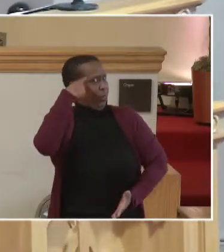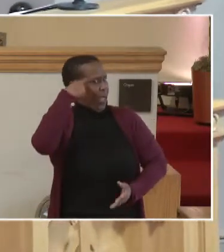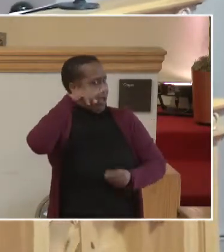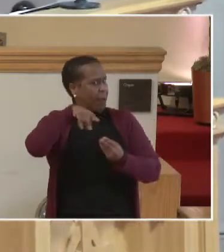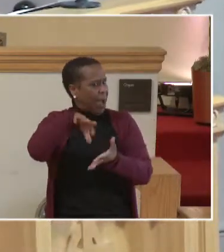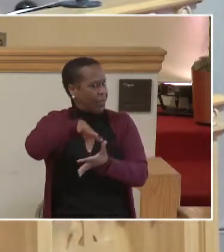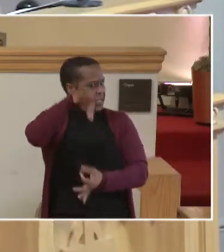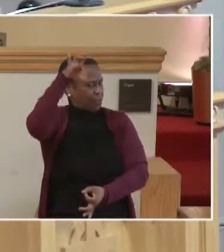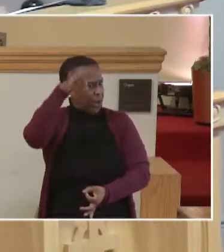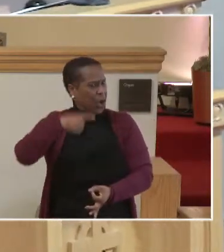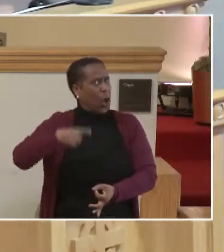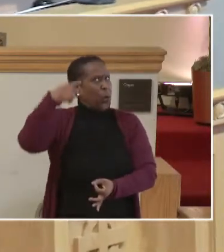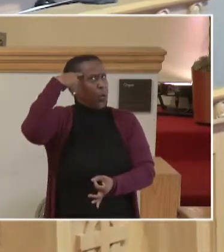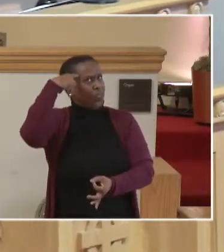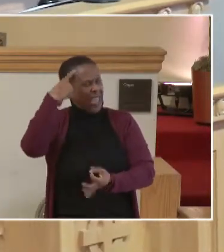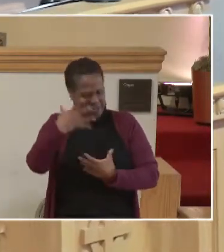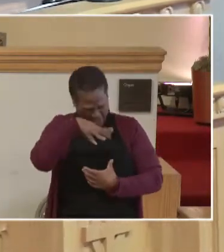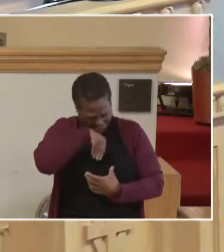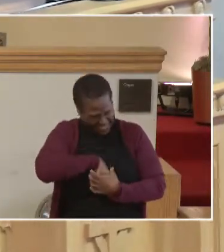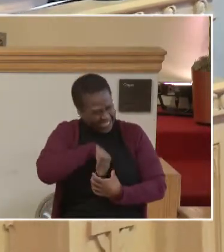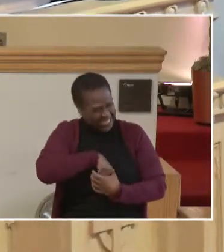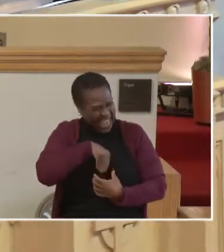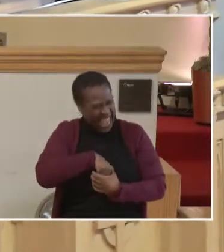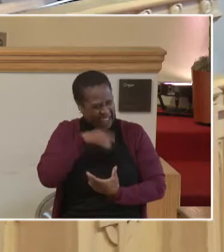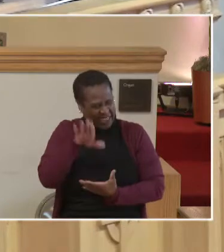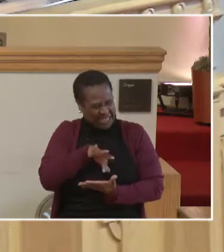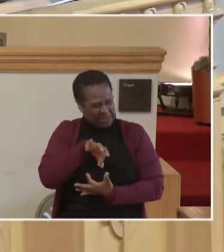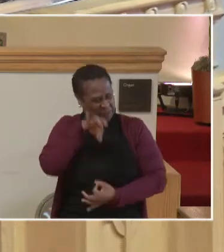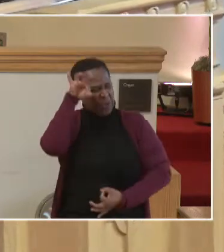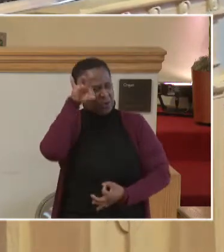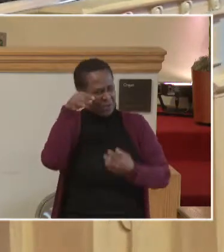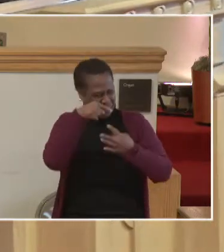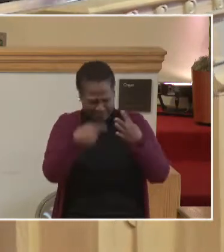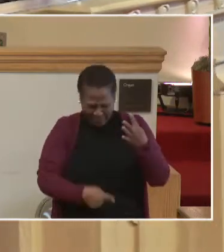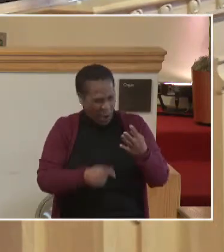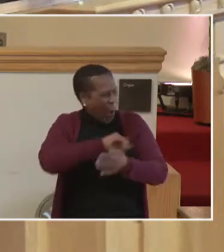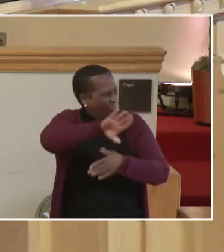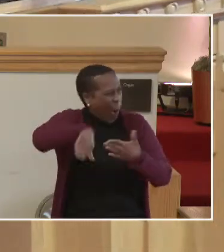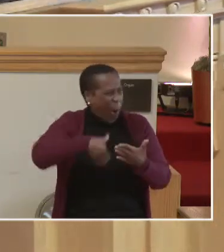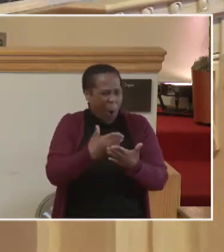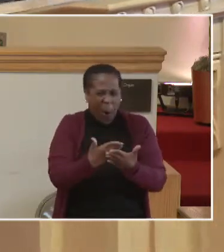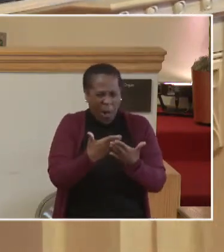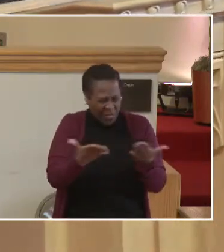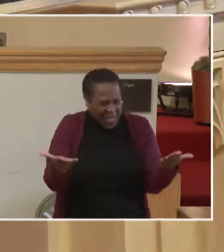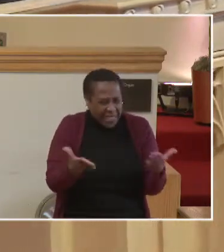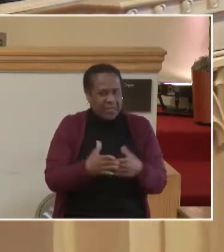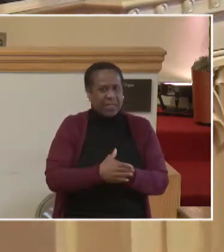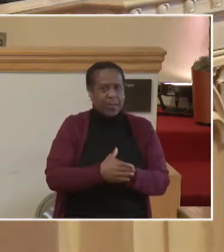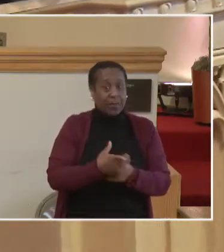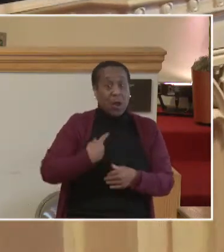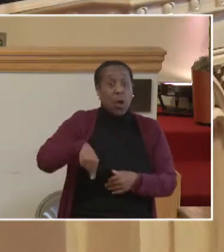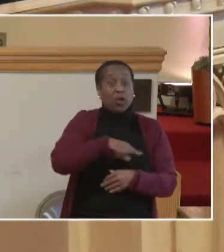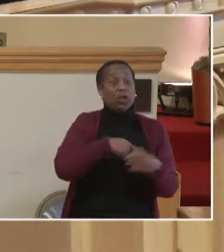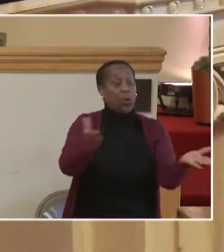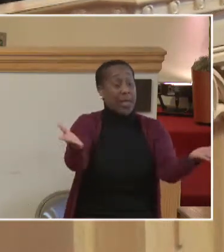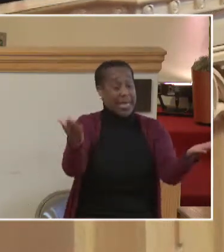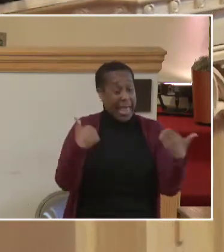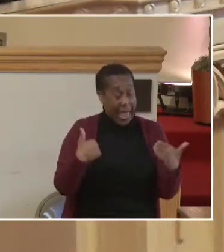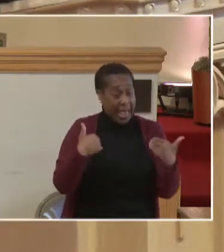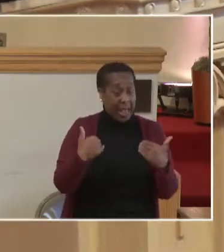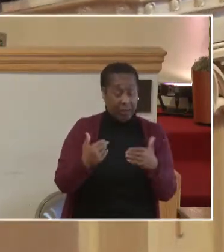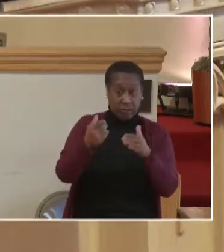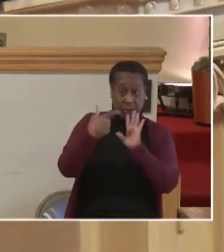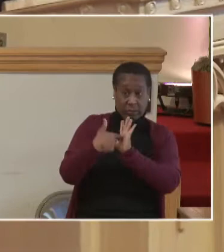think about your inner being, you think about your character, you think about all that you are. So you can't just use your mind, you gotta use